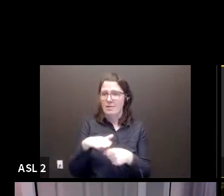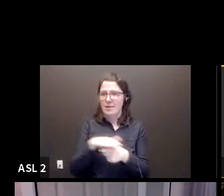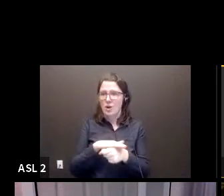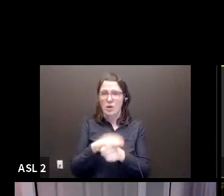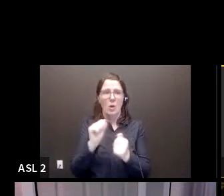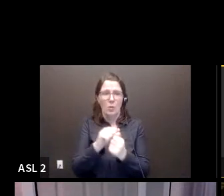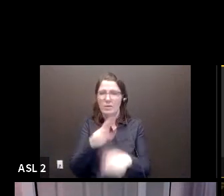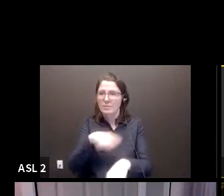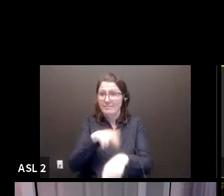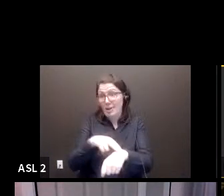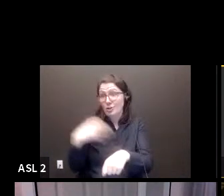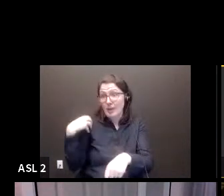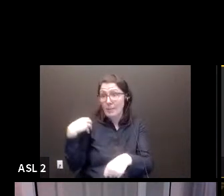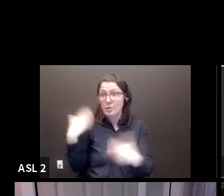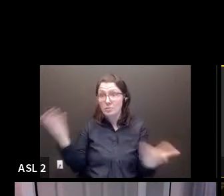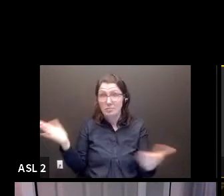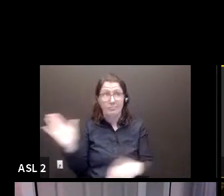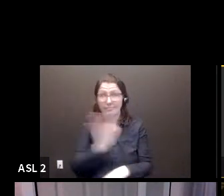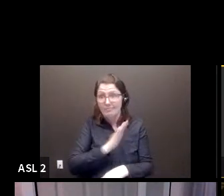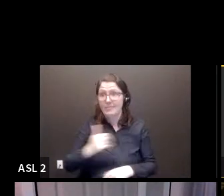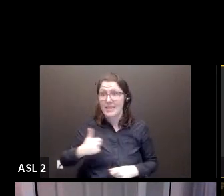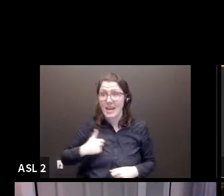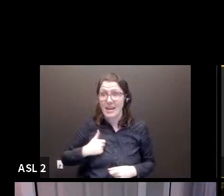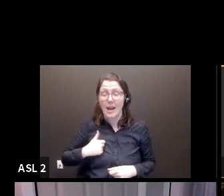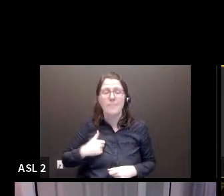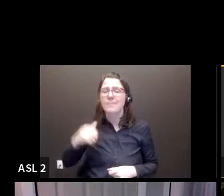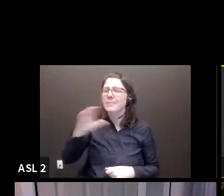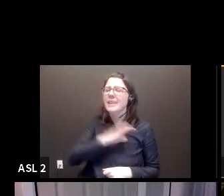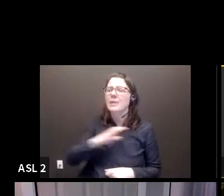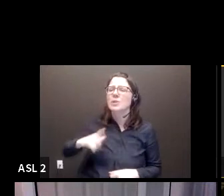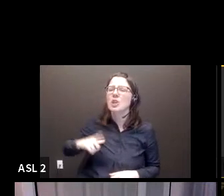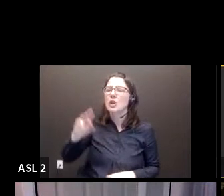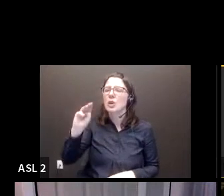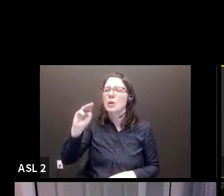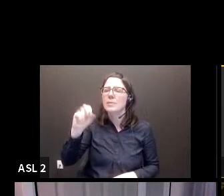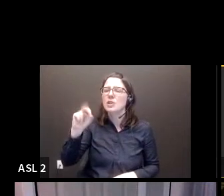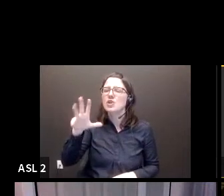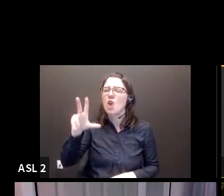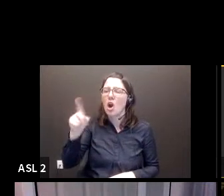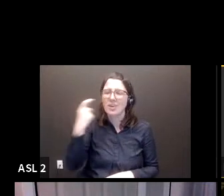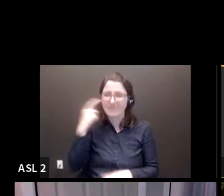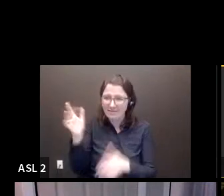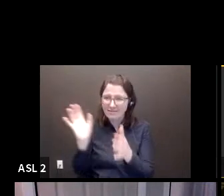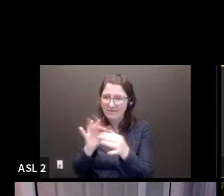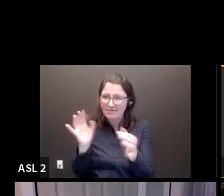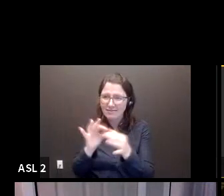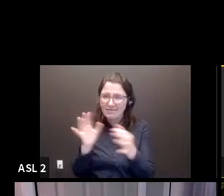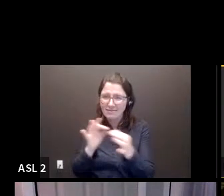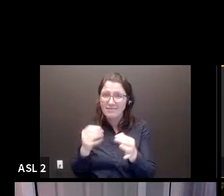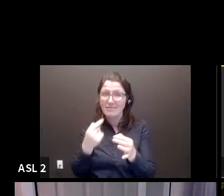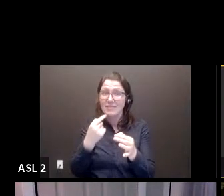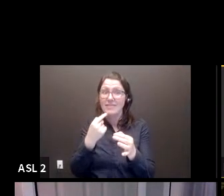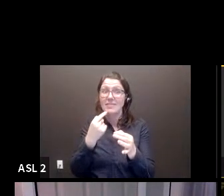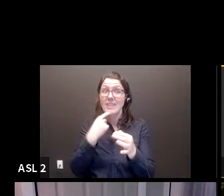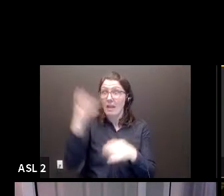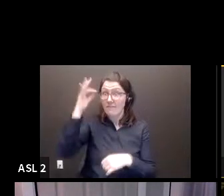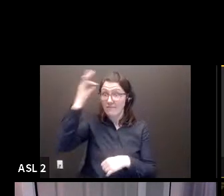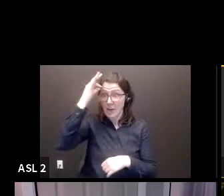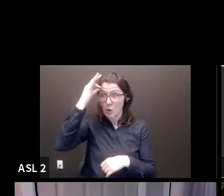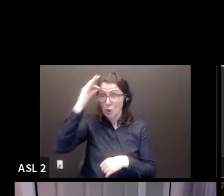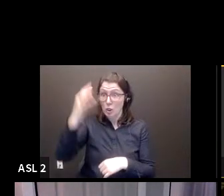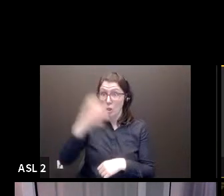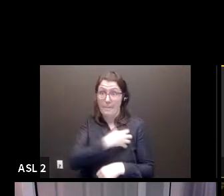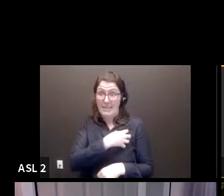canada um there was a comment made by council bernard that the federal police service the rcmp is around here so that must